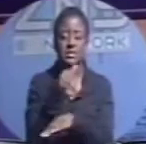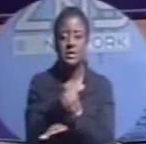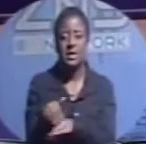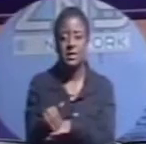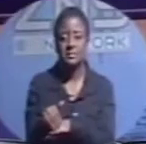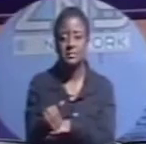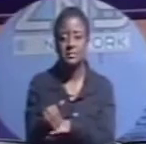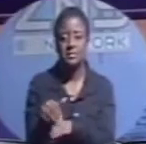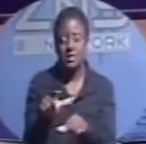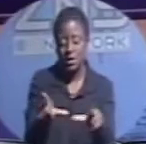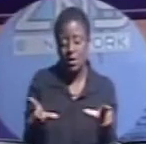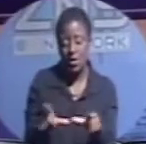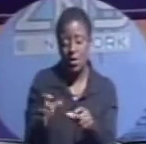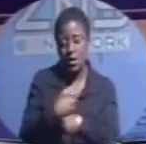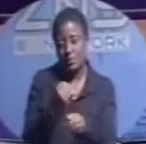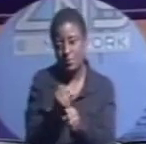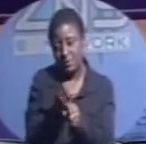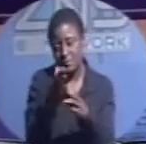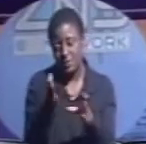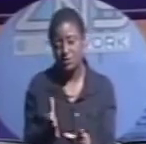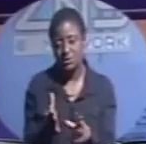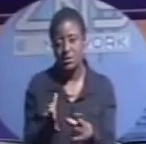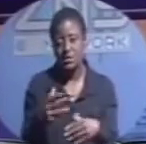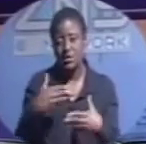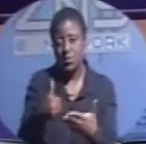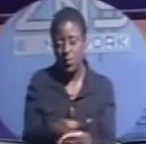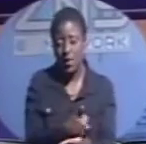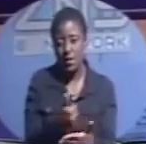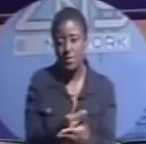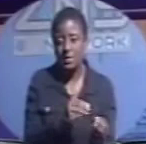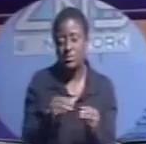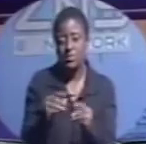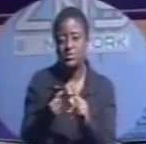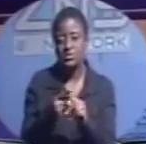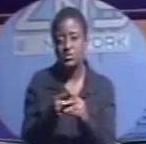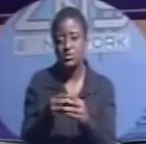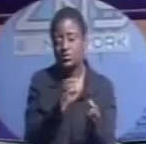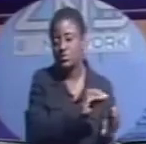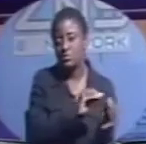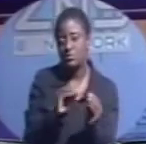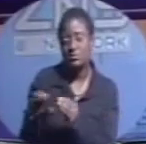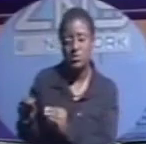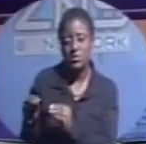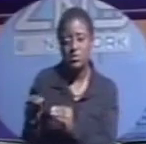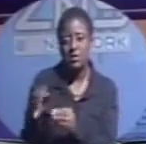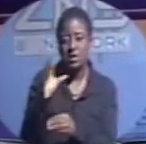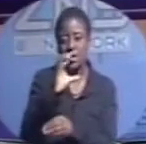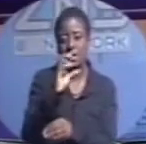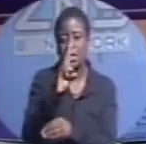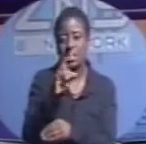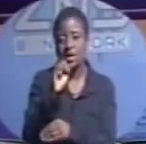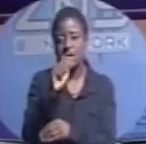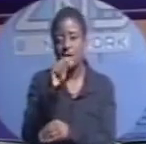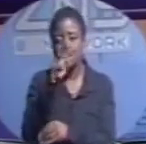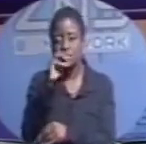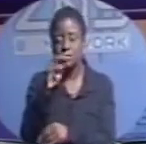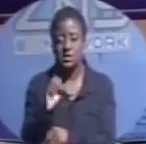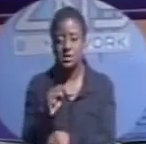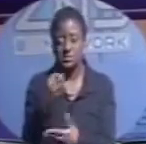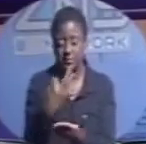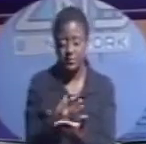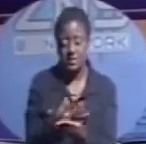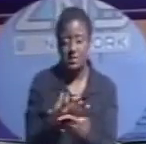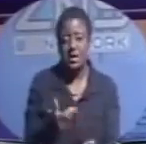Tonight. Local manufacturers are welcoming the move to eliminate certain custom fees, saying this will help them to save big bucks